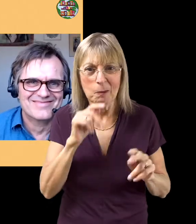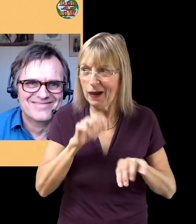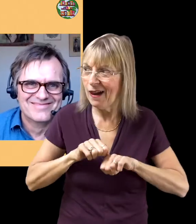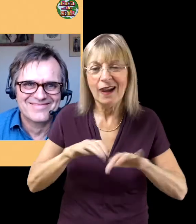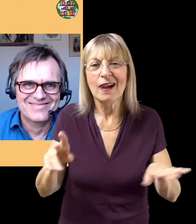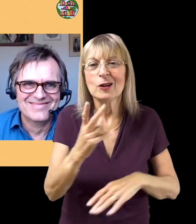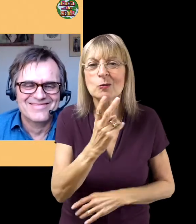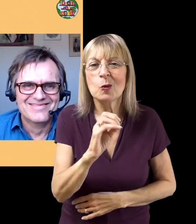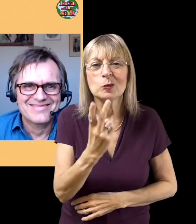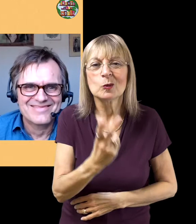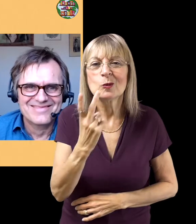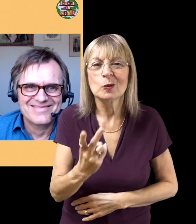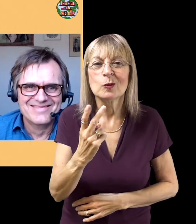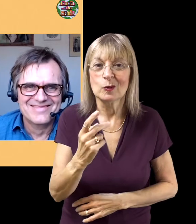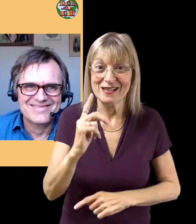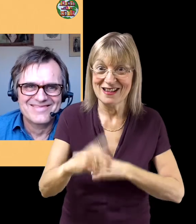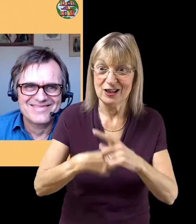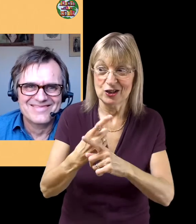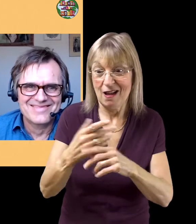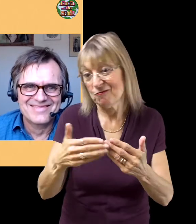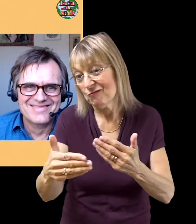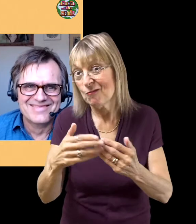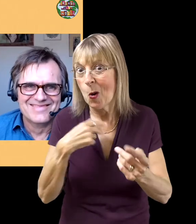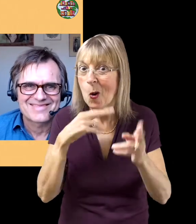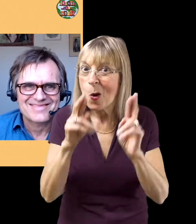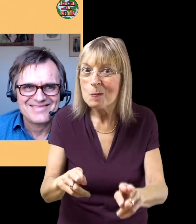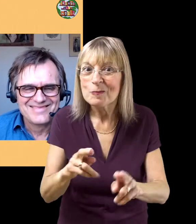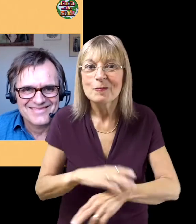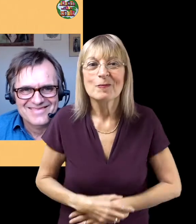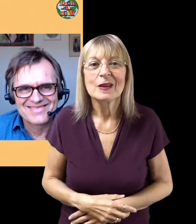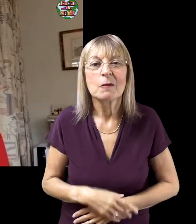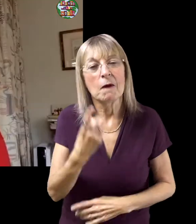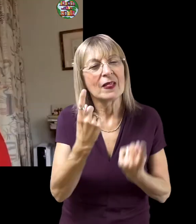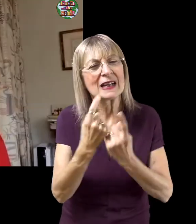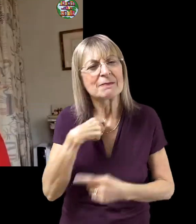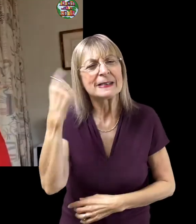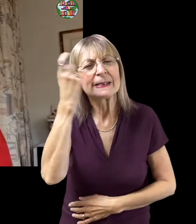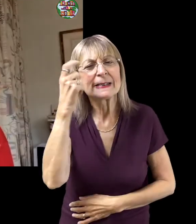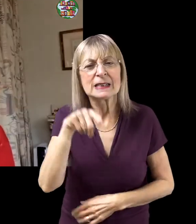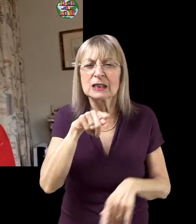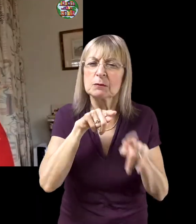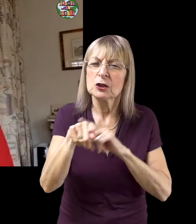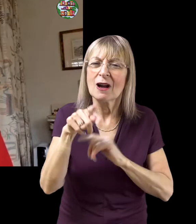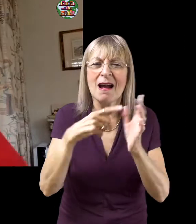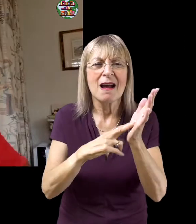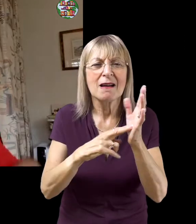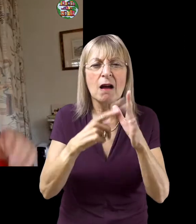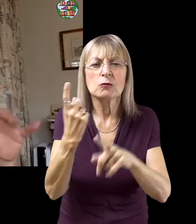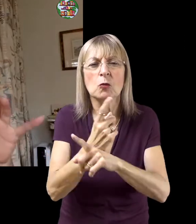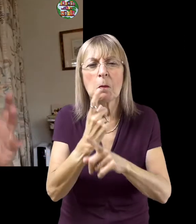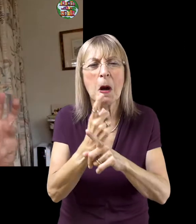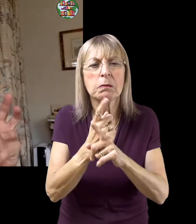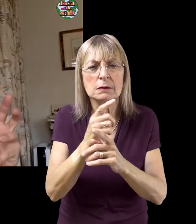Amazing. So hopefully that's going to come out in 2022, sometime next year, I hope. One of the things that I was wondering about, particularly when Anna